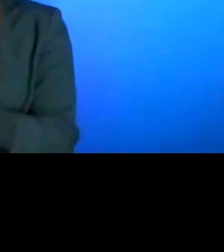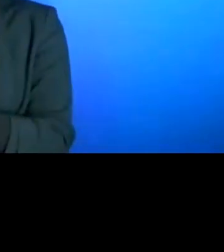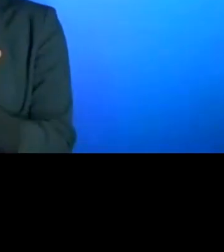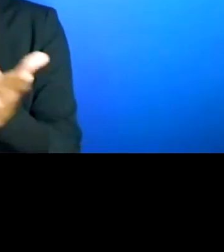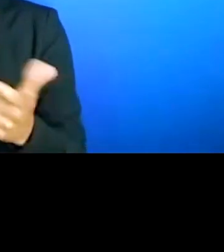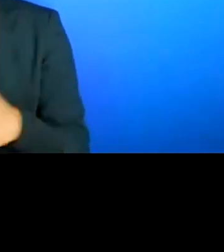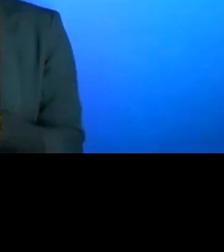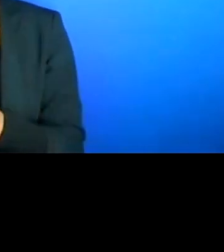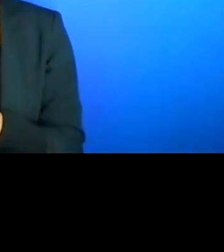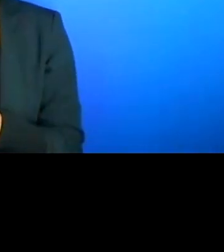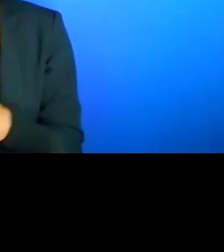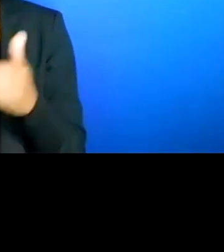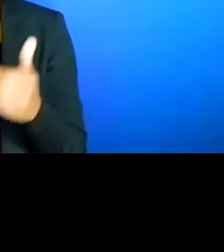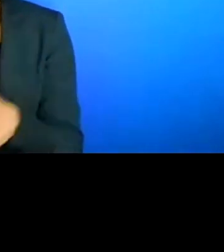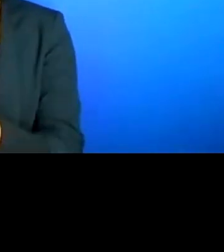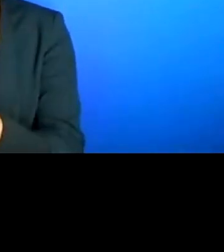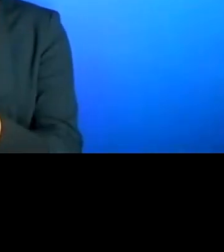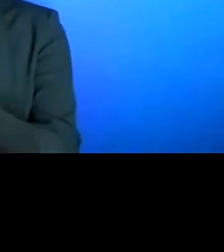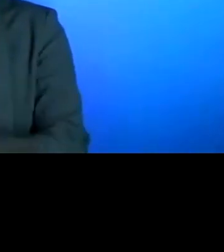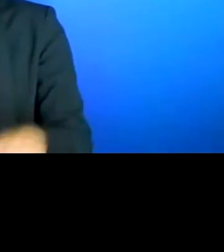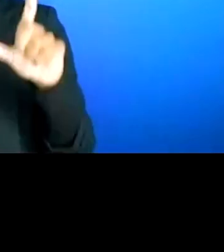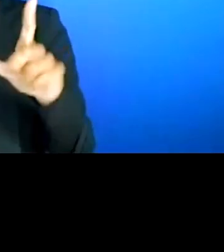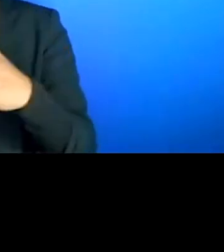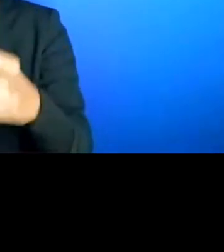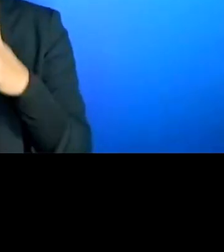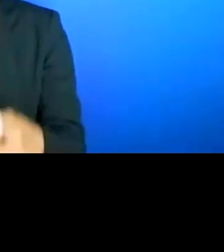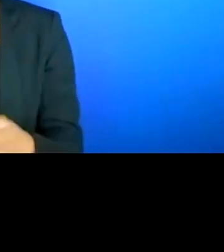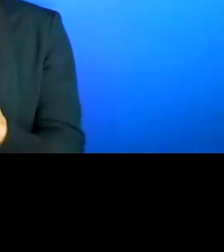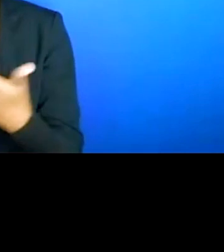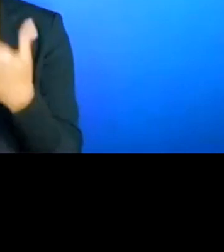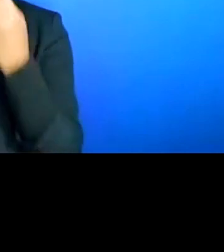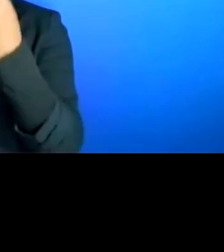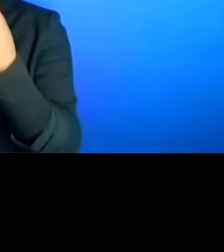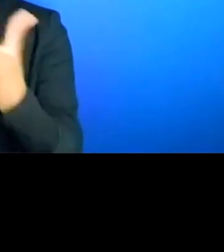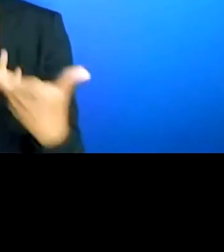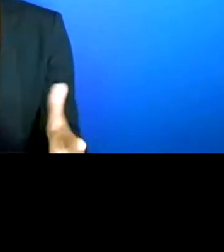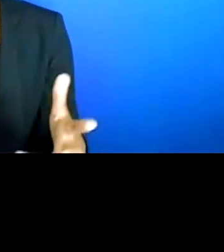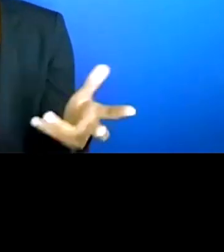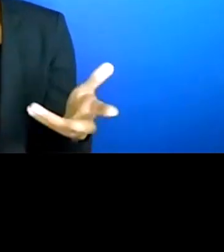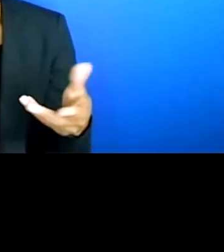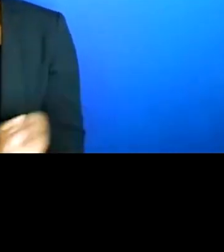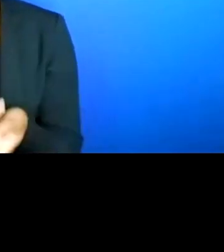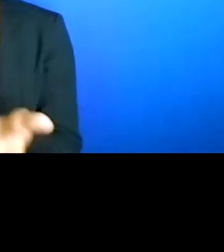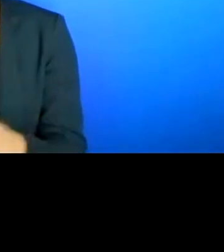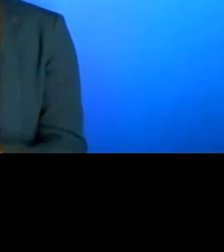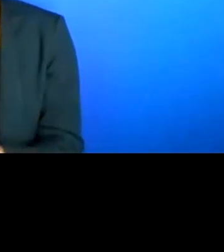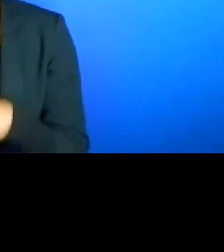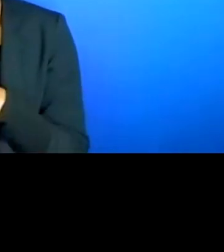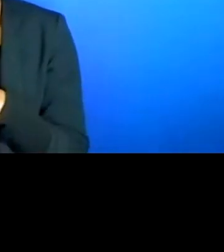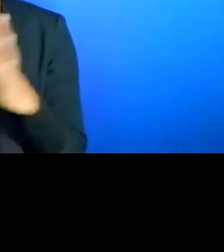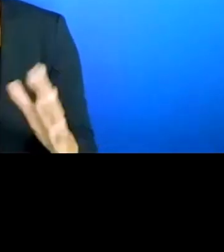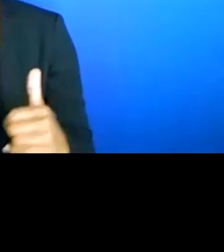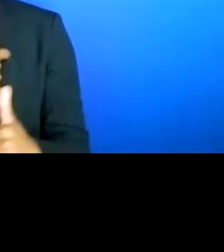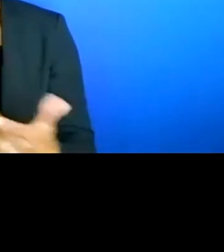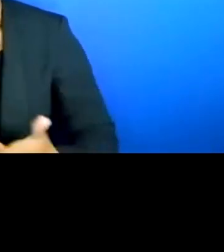the materials that the instructors have provided. And we are just so enthusiastic about today's course because last